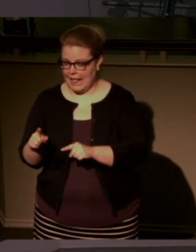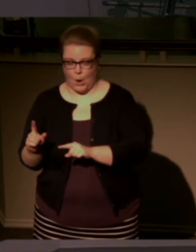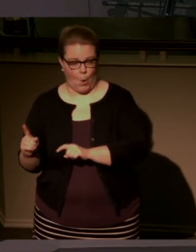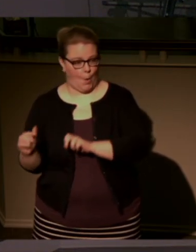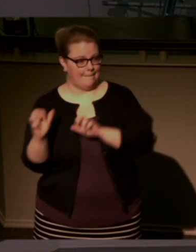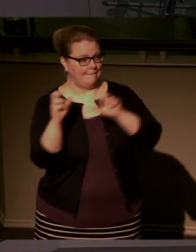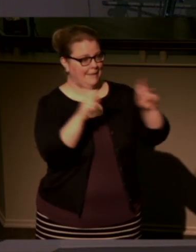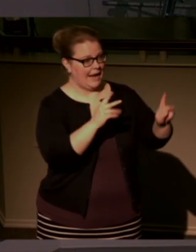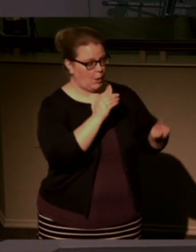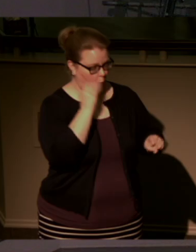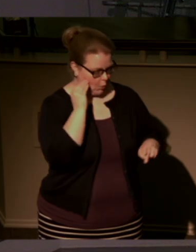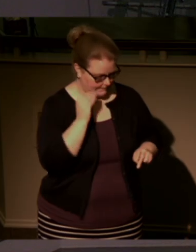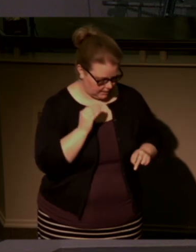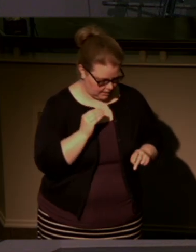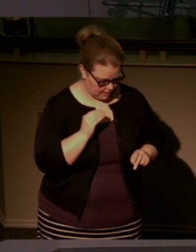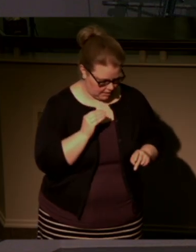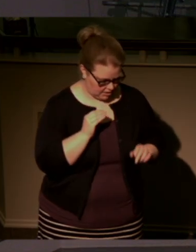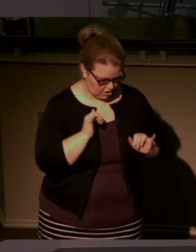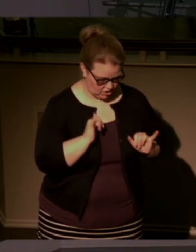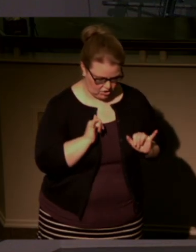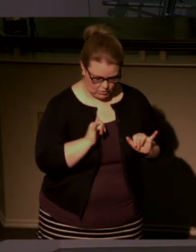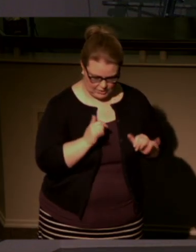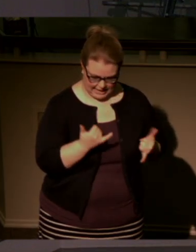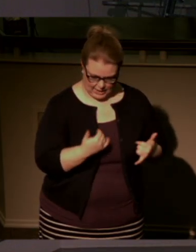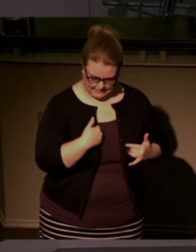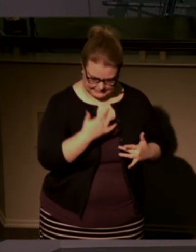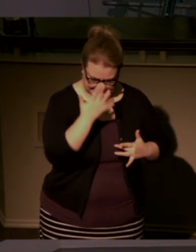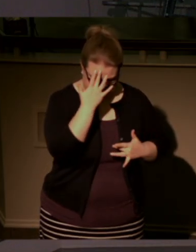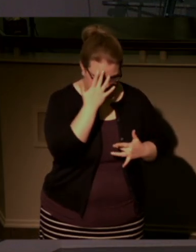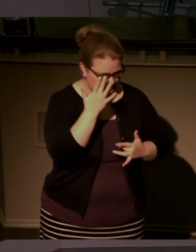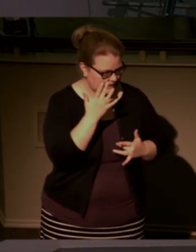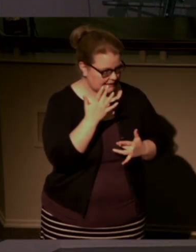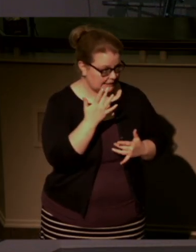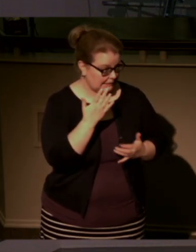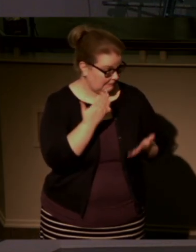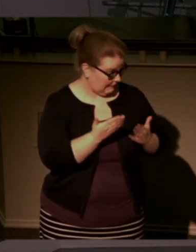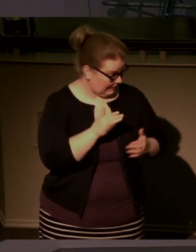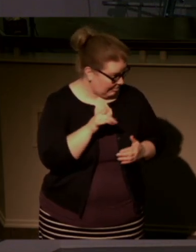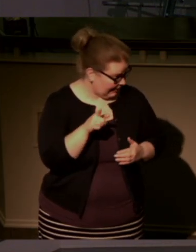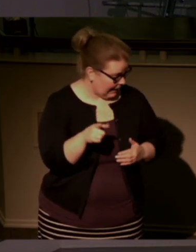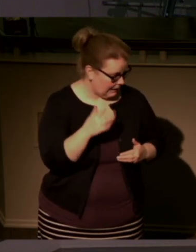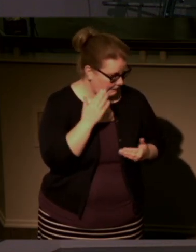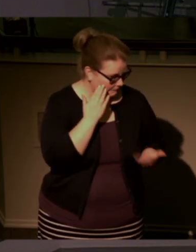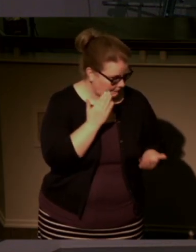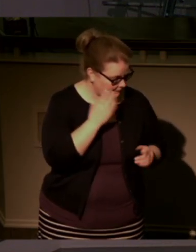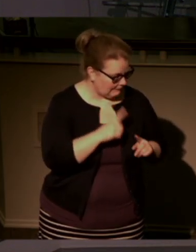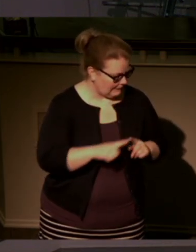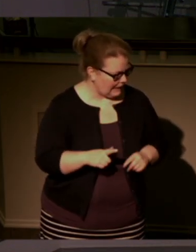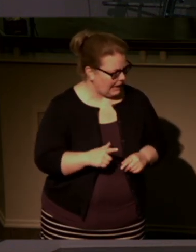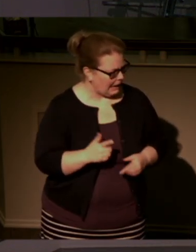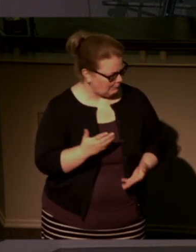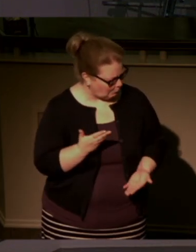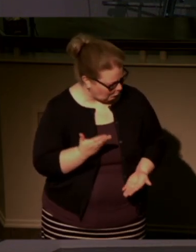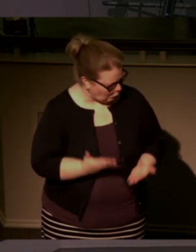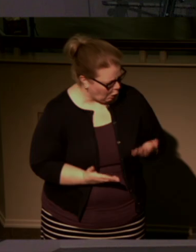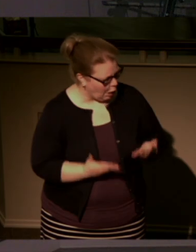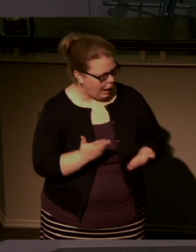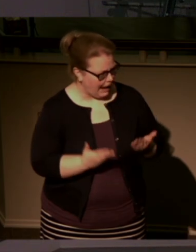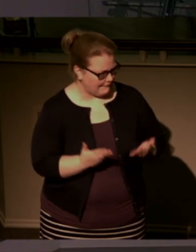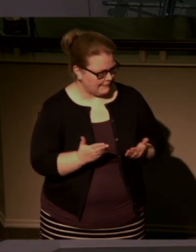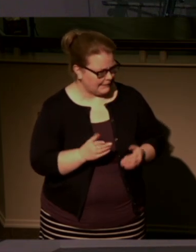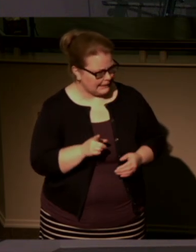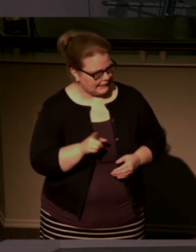COVID. It was definitely the time frame. I'm neither confirming nor denying, but it was likely that it was Tracy's